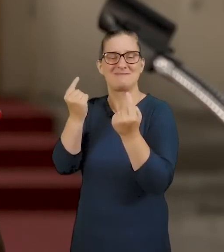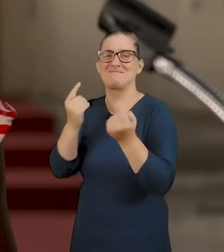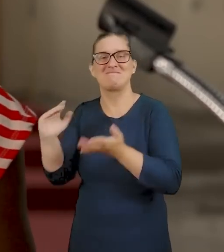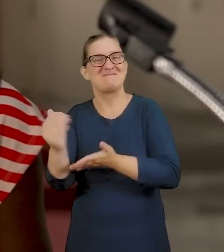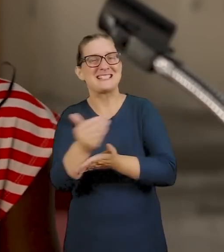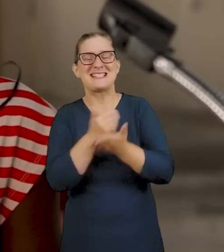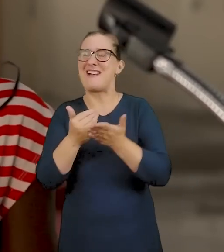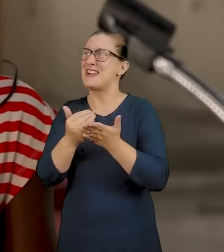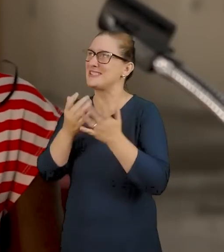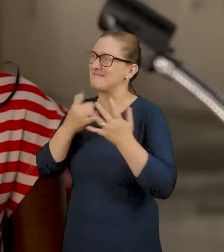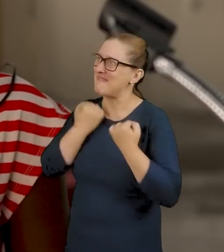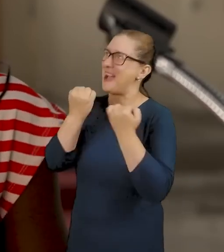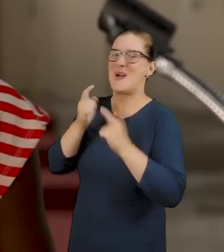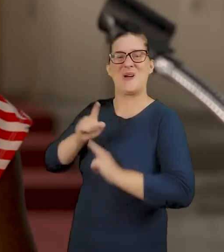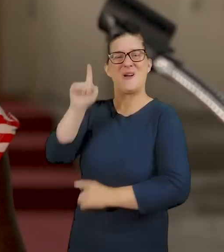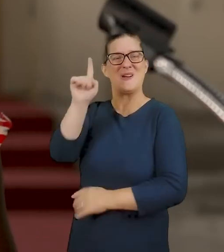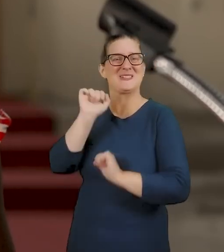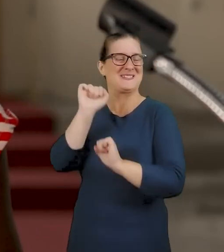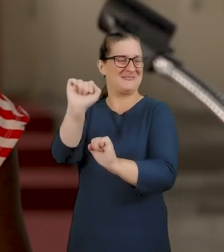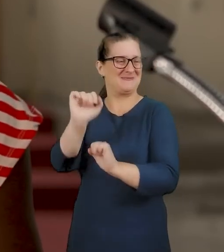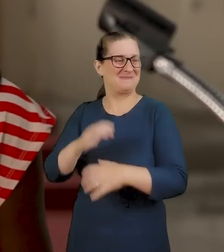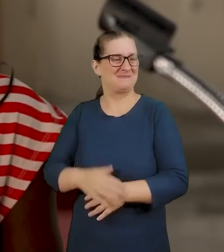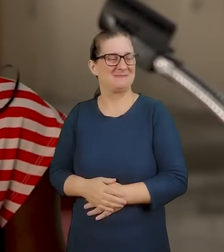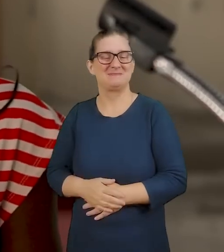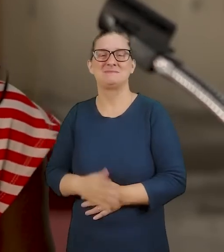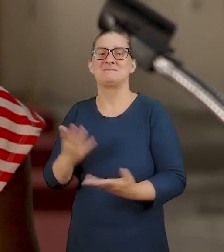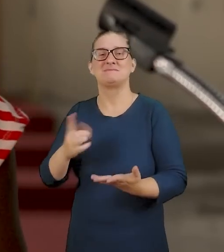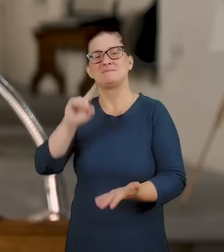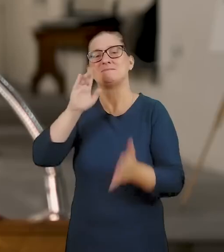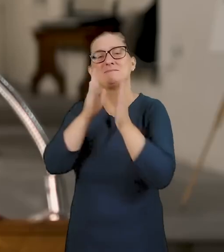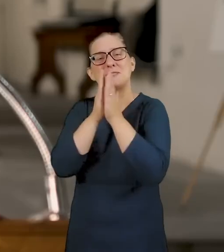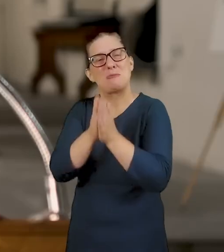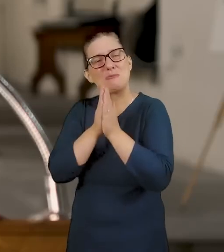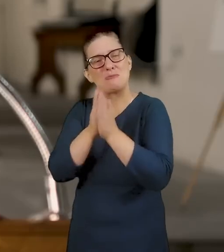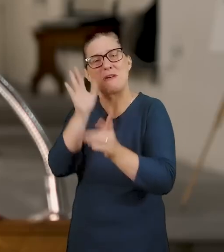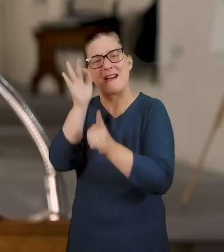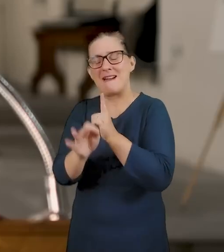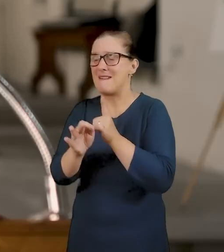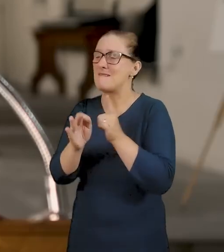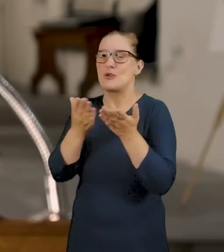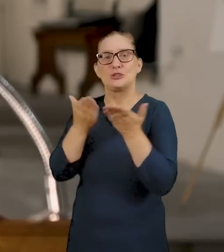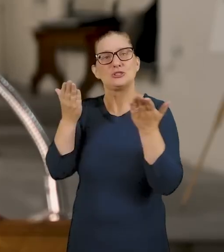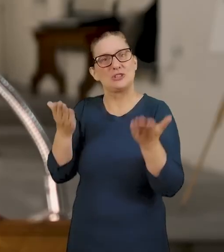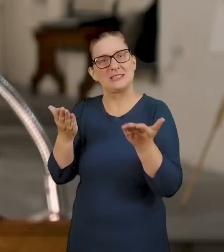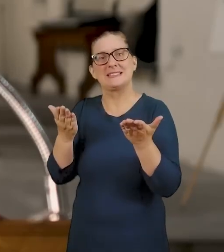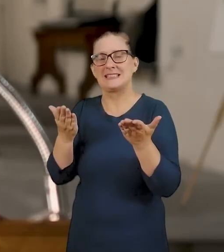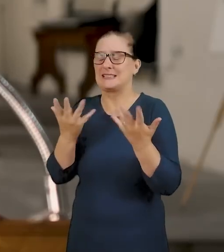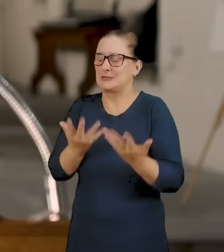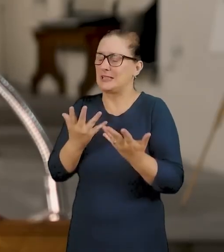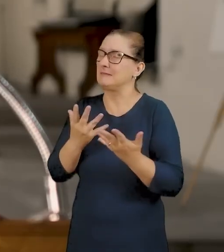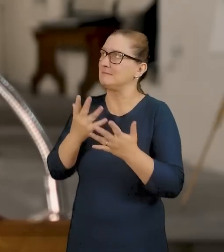language declaring, salvation belongs to our God. A collect for justice